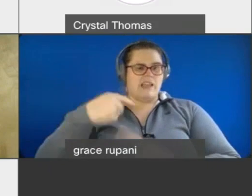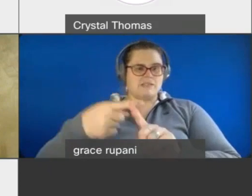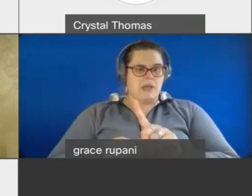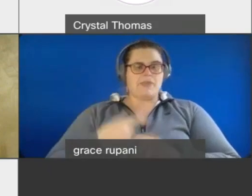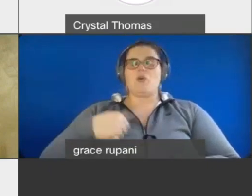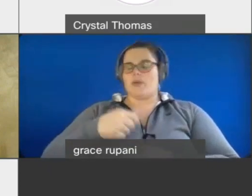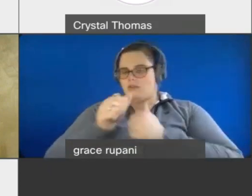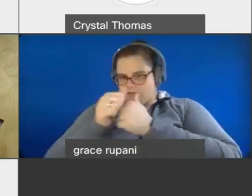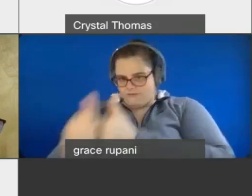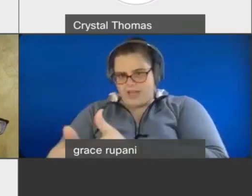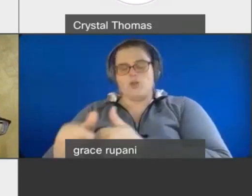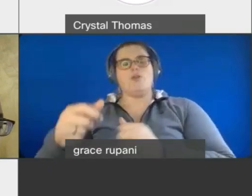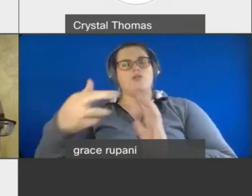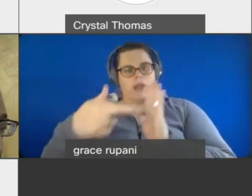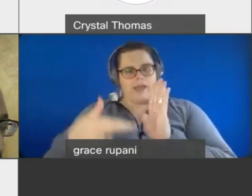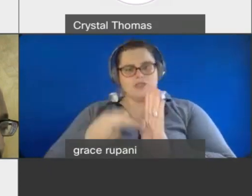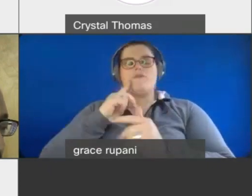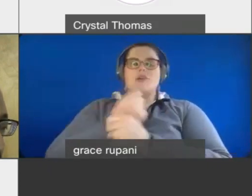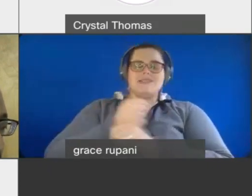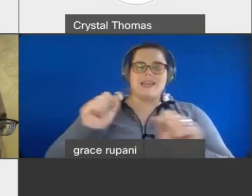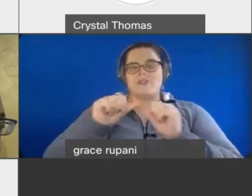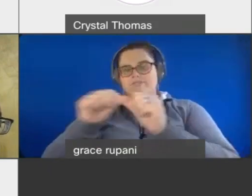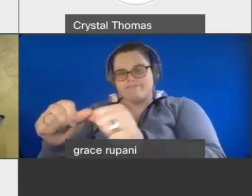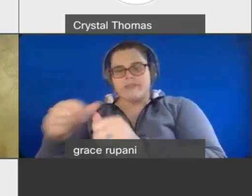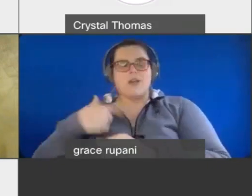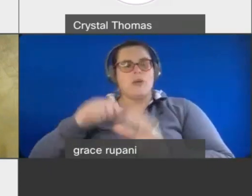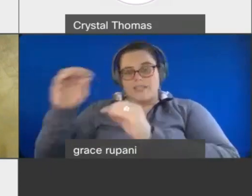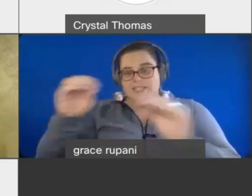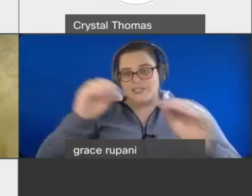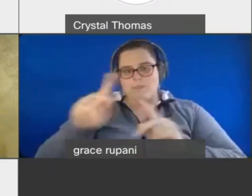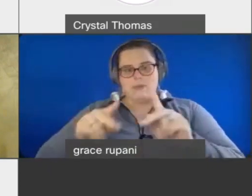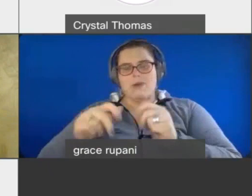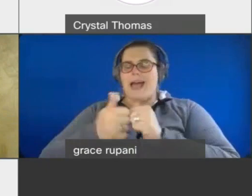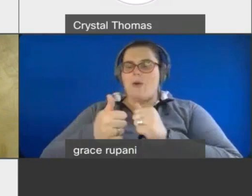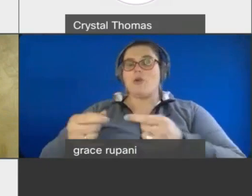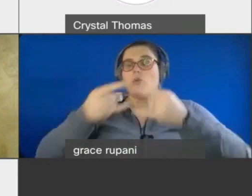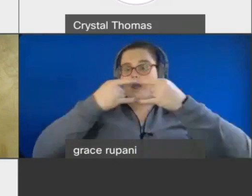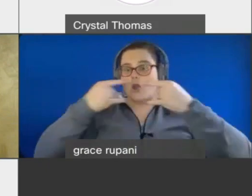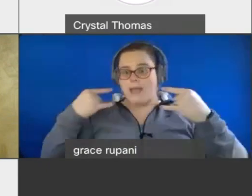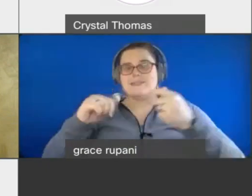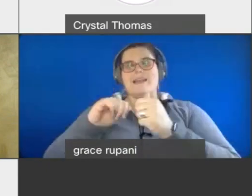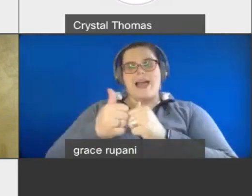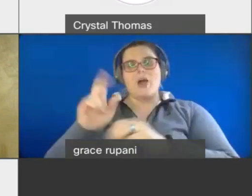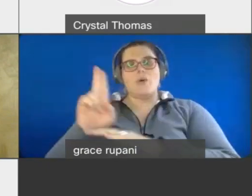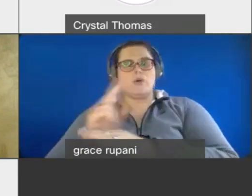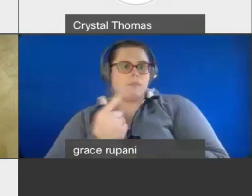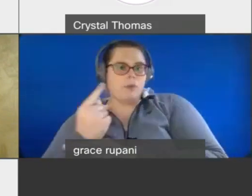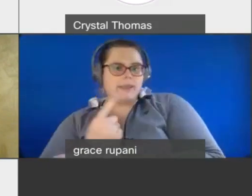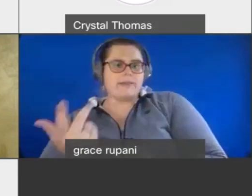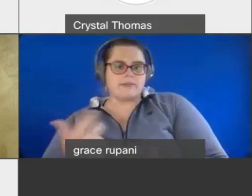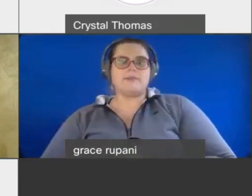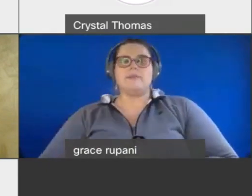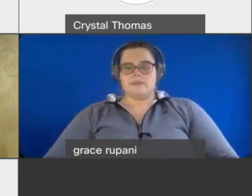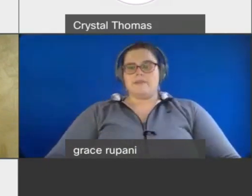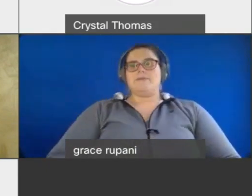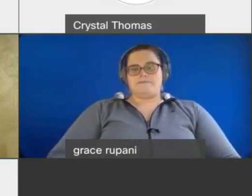person supported from the foundation how to wear a mask and remove it appropriately, social distancing and washing hands